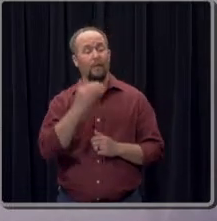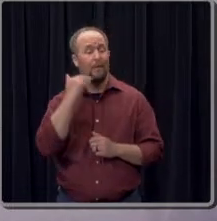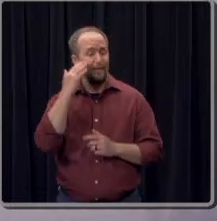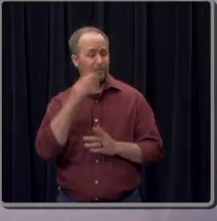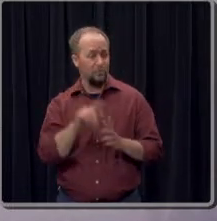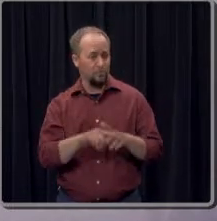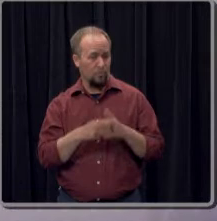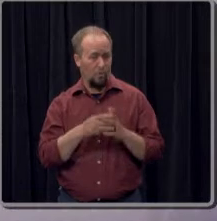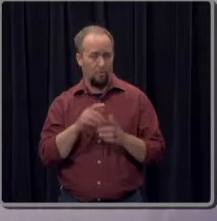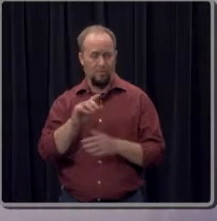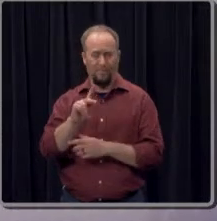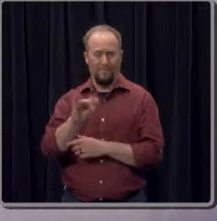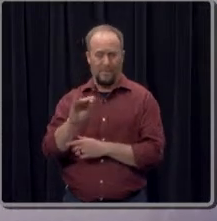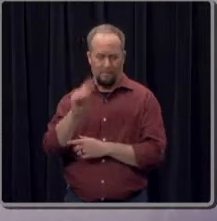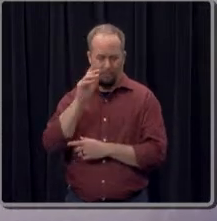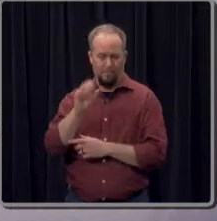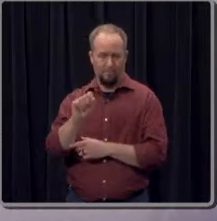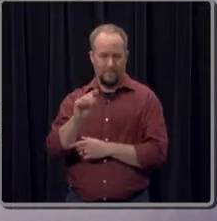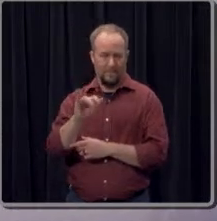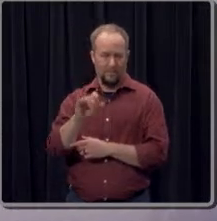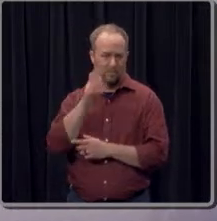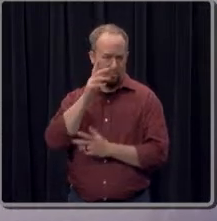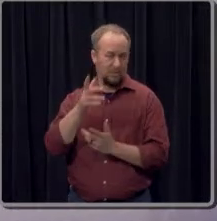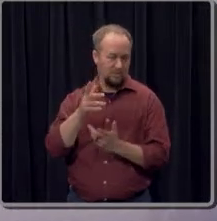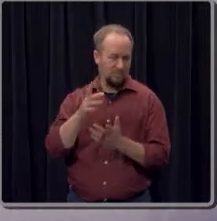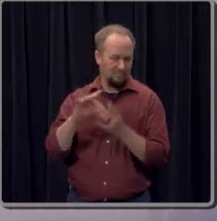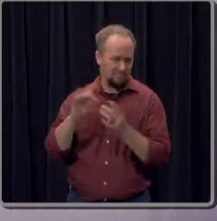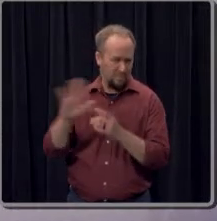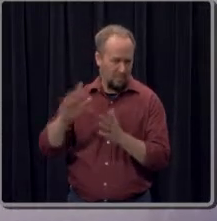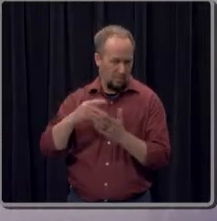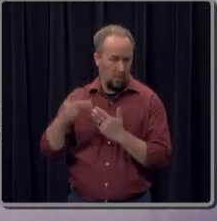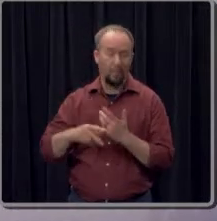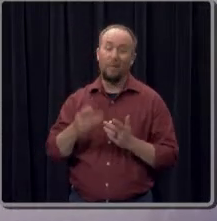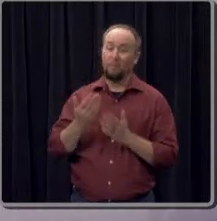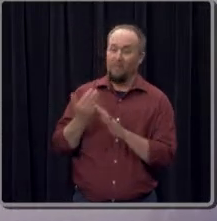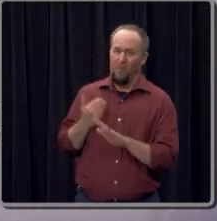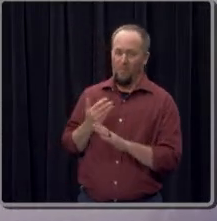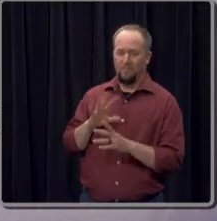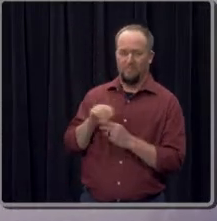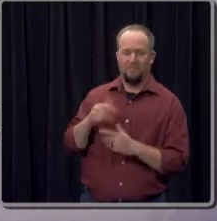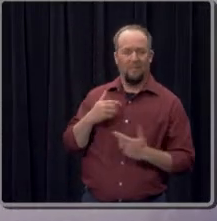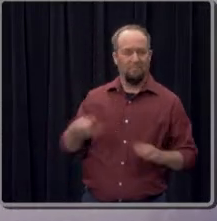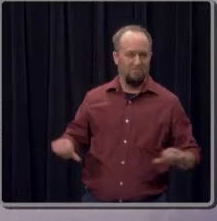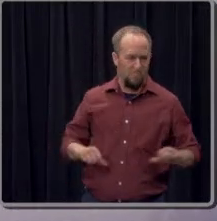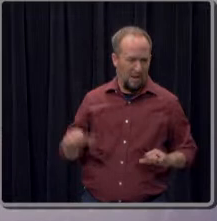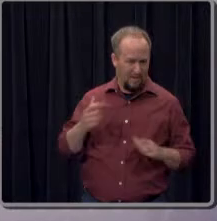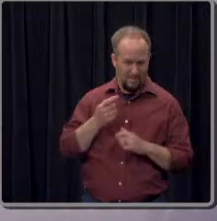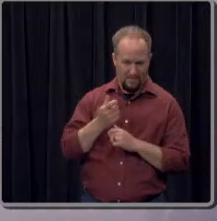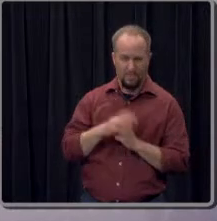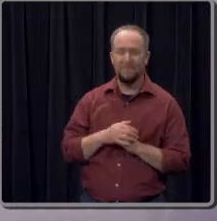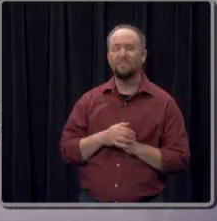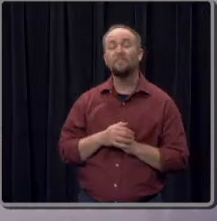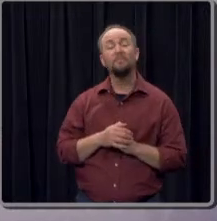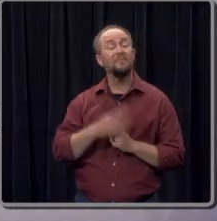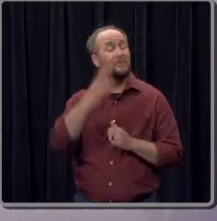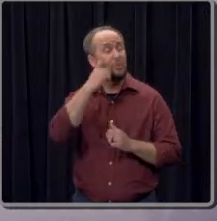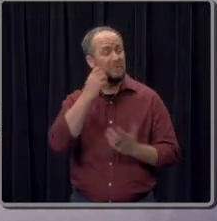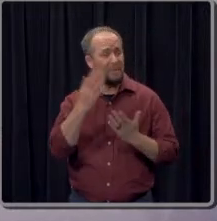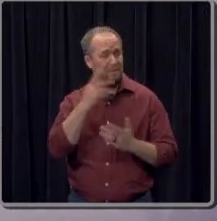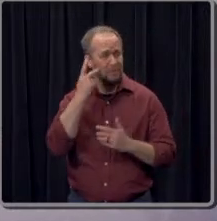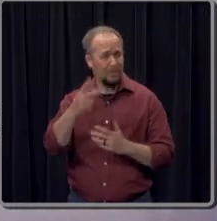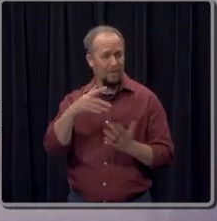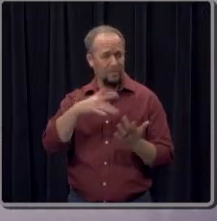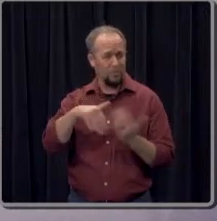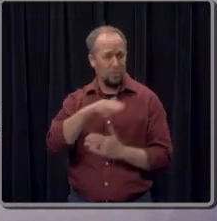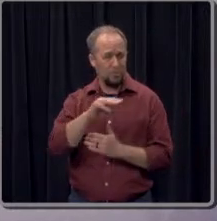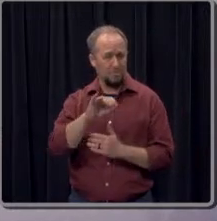lot about their program, but before she does, I need to brag a little bit. Recently, and you might have seen on social media, but the Kansas Head